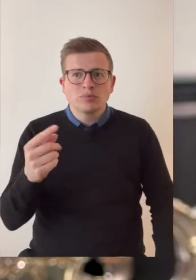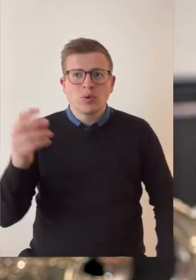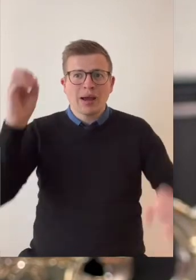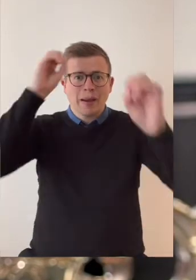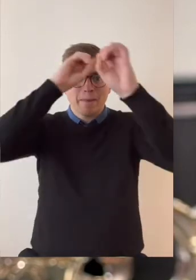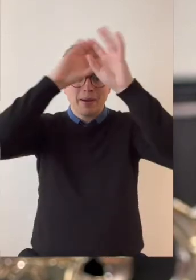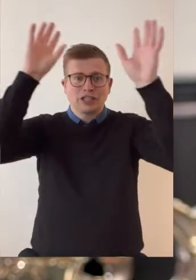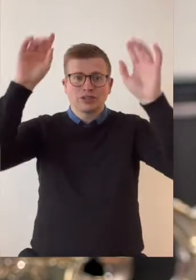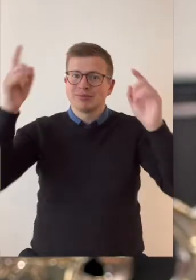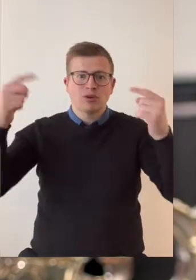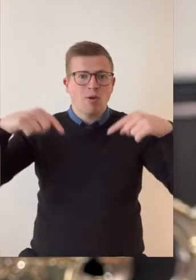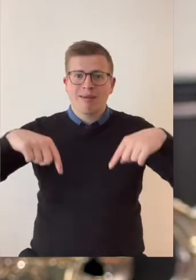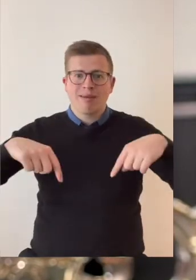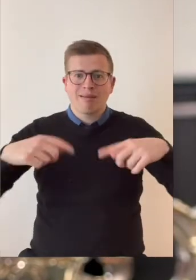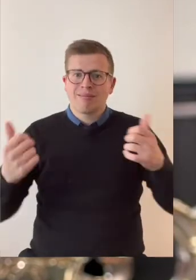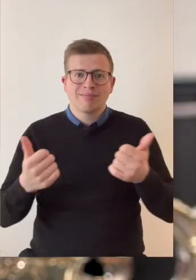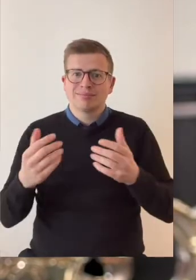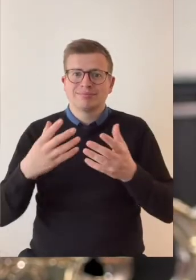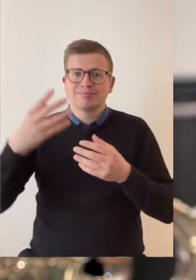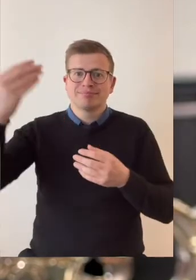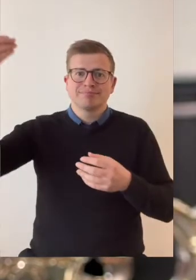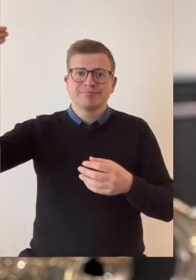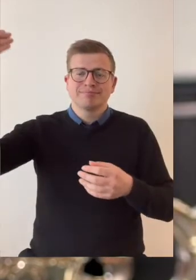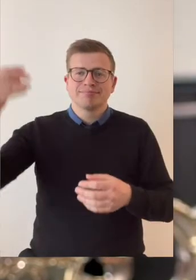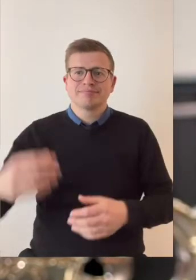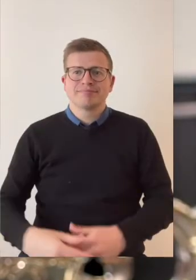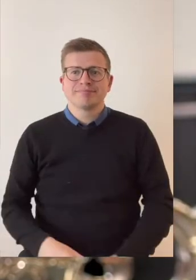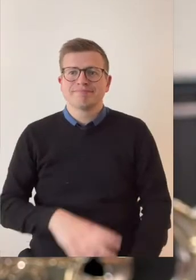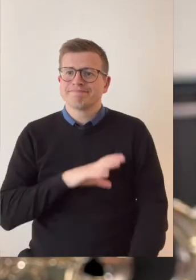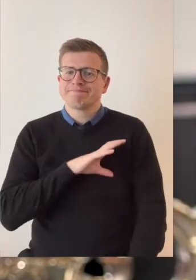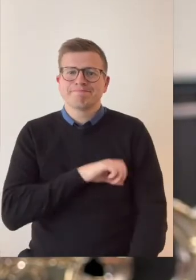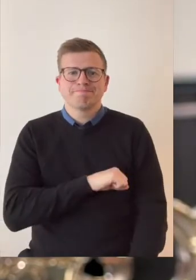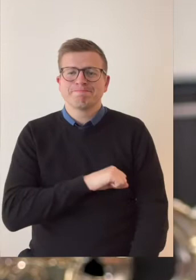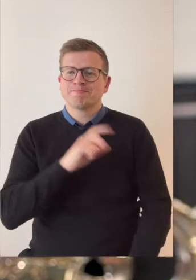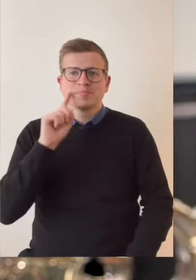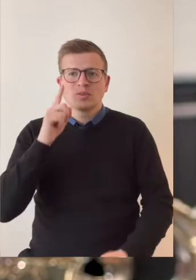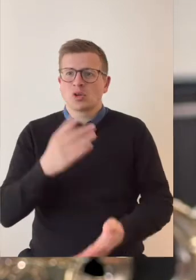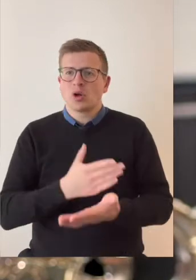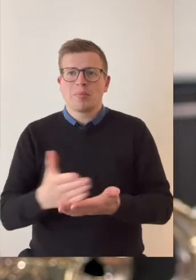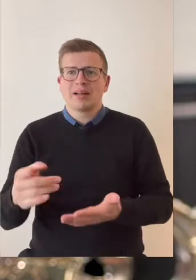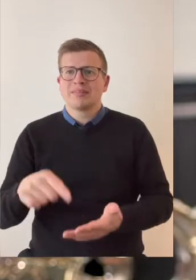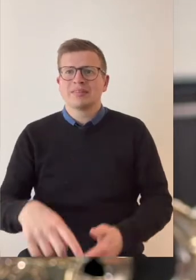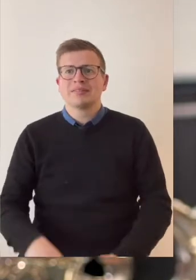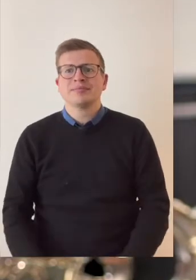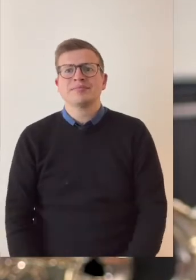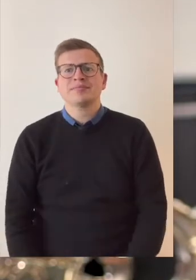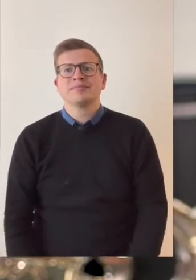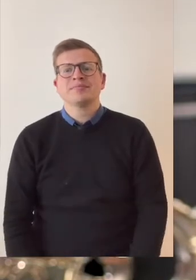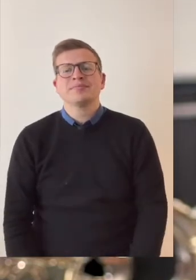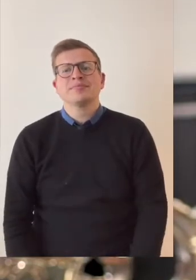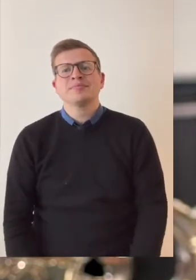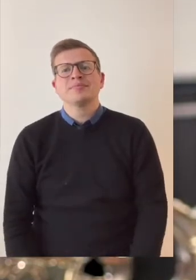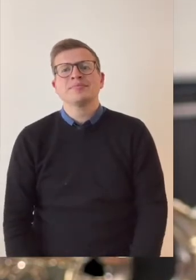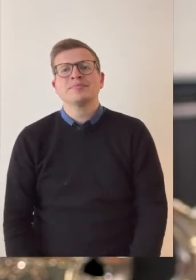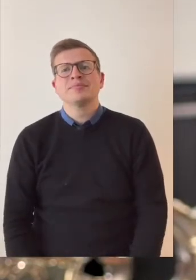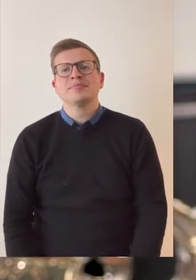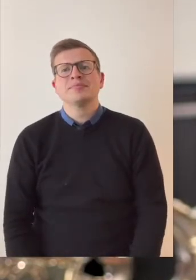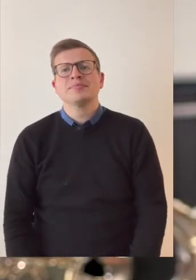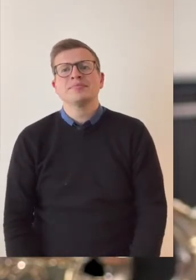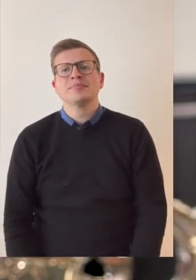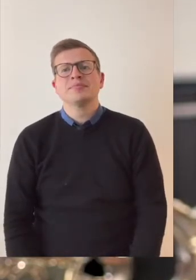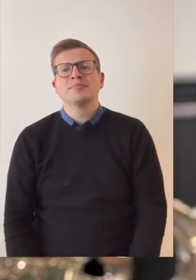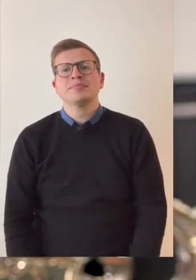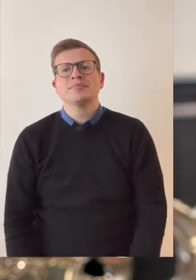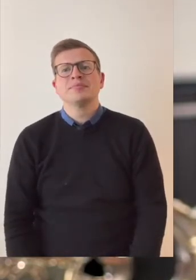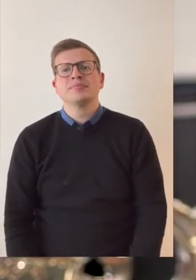imagine that they're not here anymore. Yeah. Just can't believe it. Like Walt Illingworth. Some of the... when